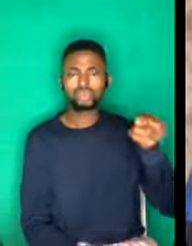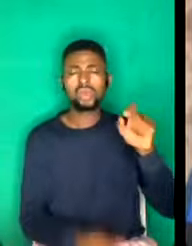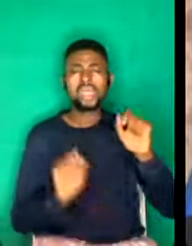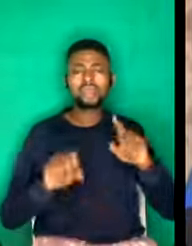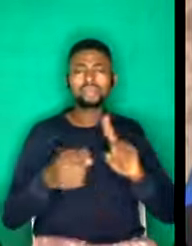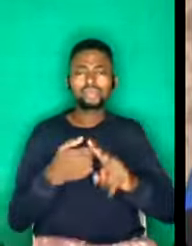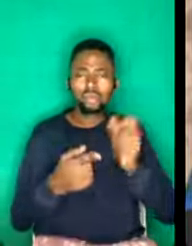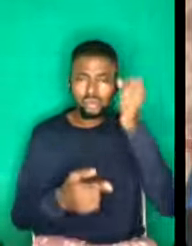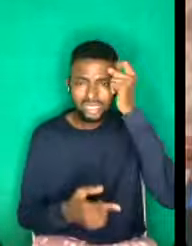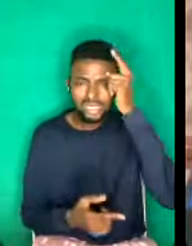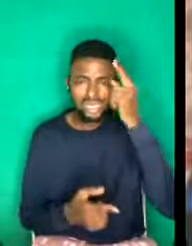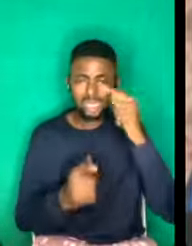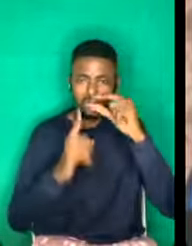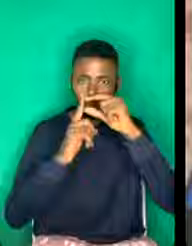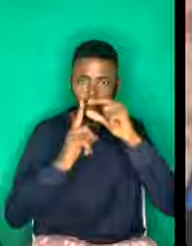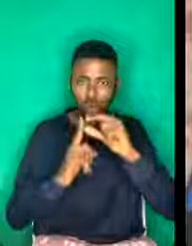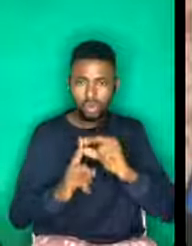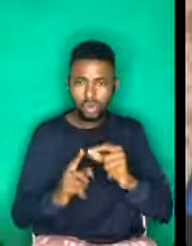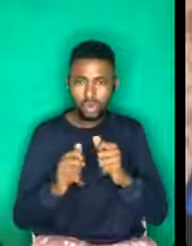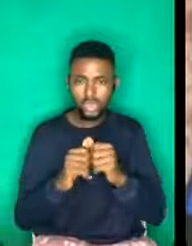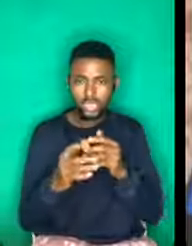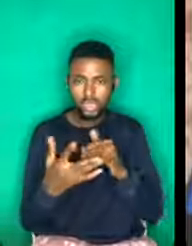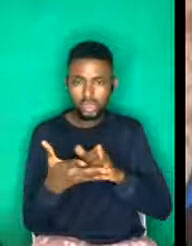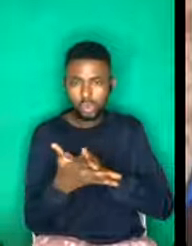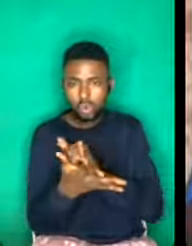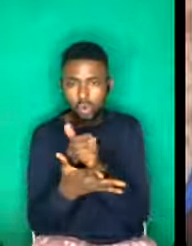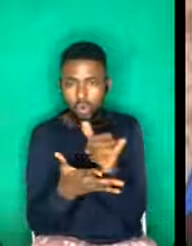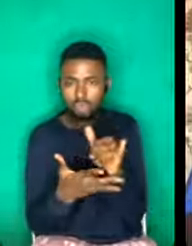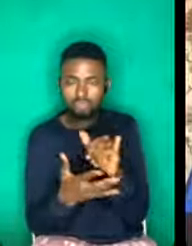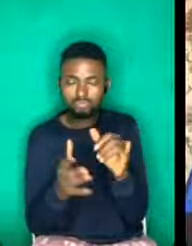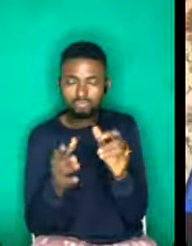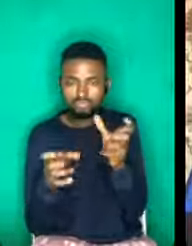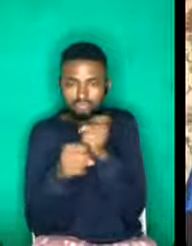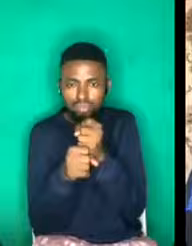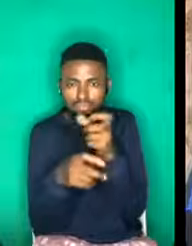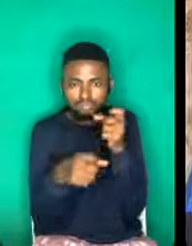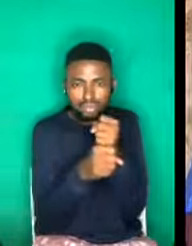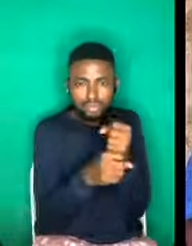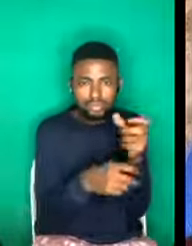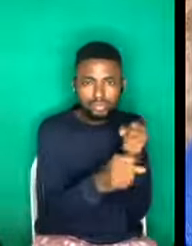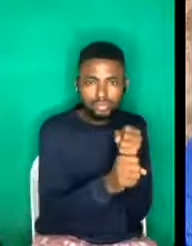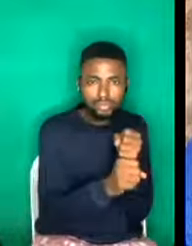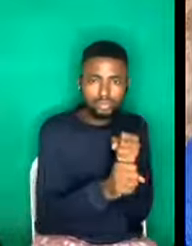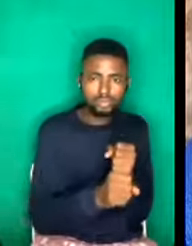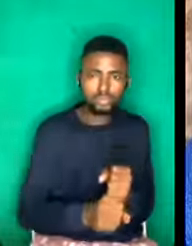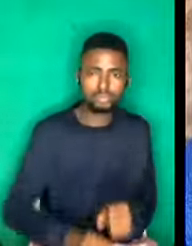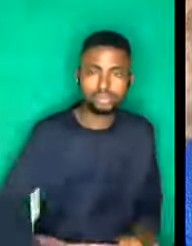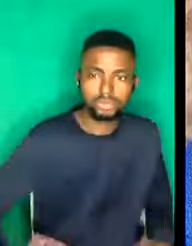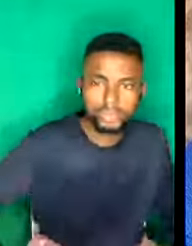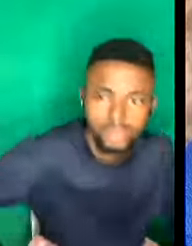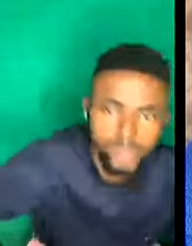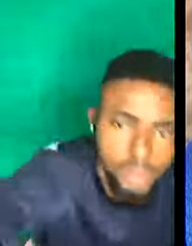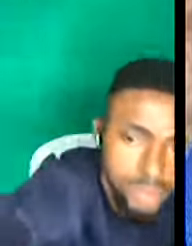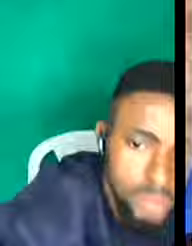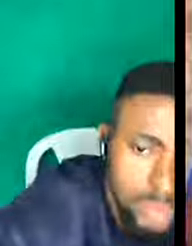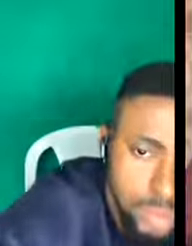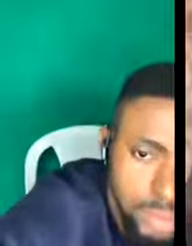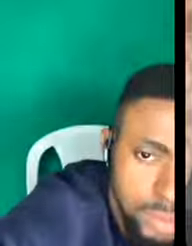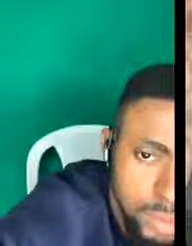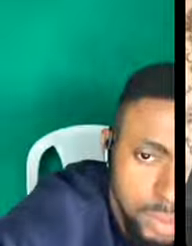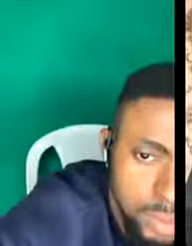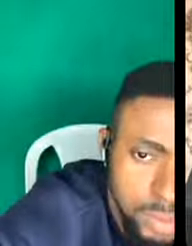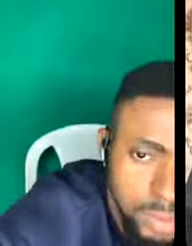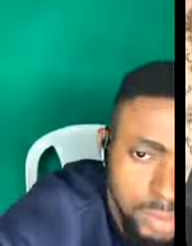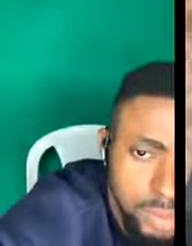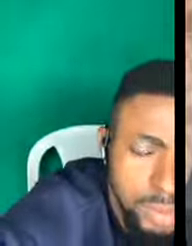word with those codification. But Like before what you my go brother is. further, sorry, Yes, let me please. let me pause you that in that